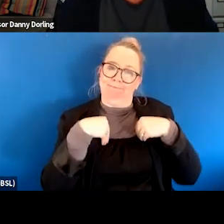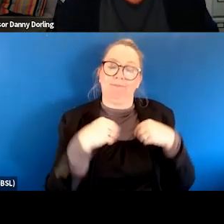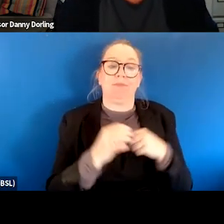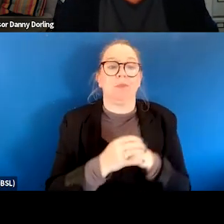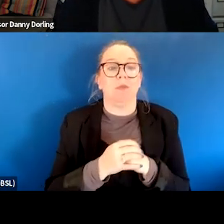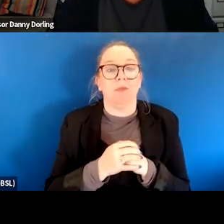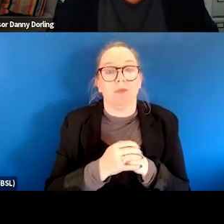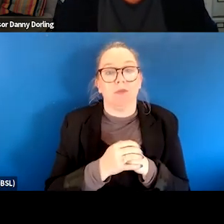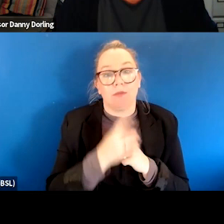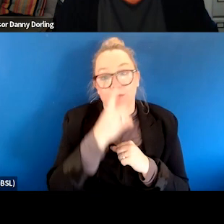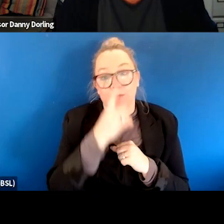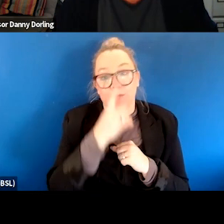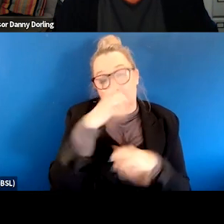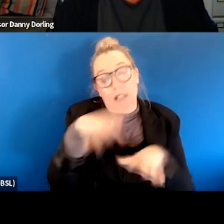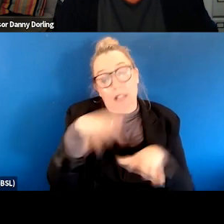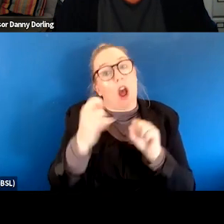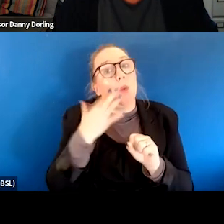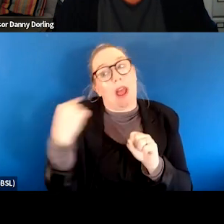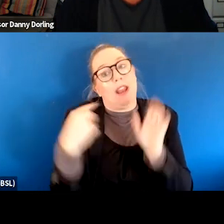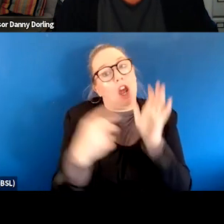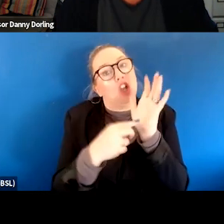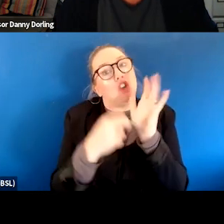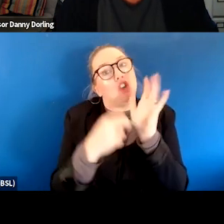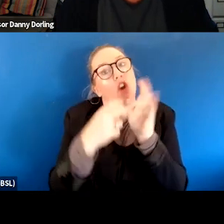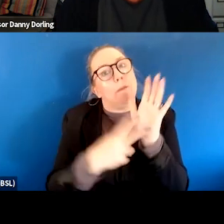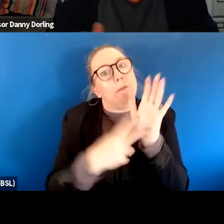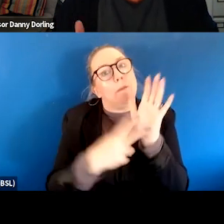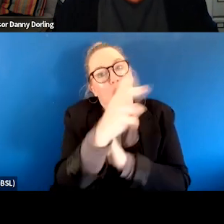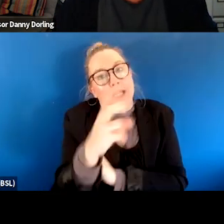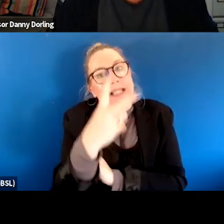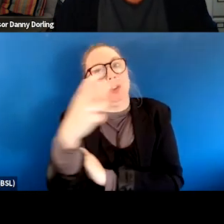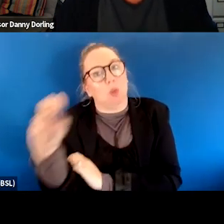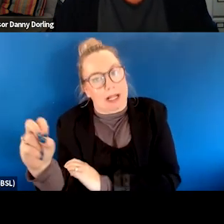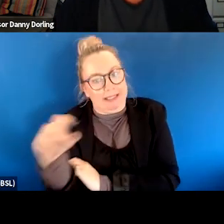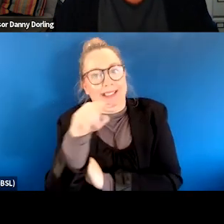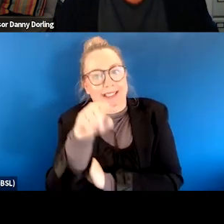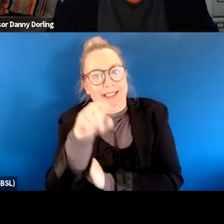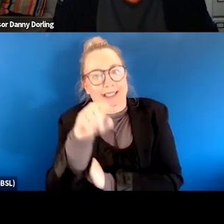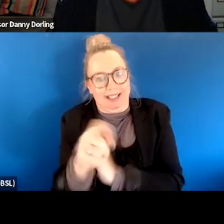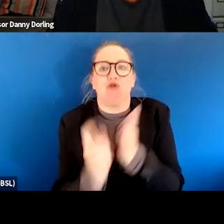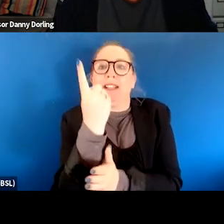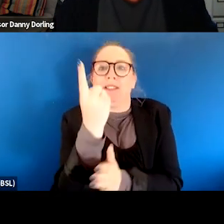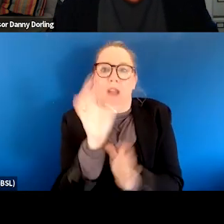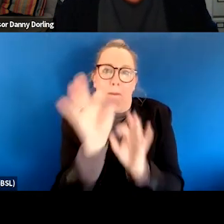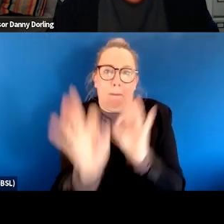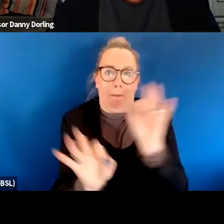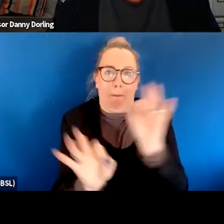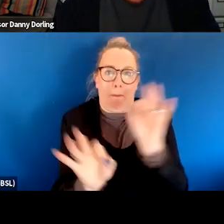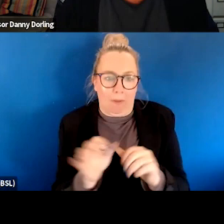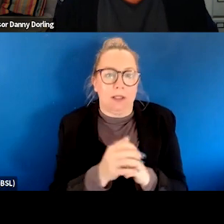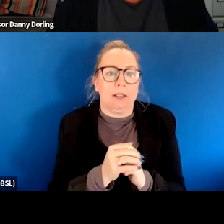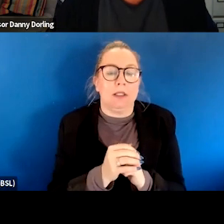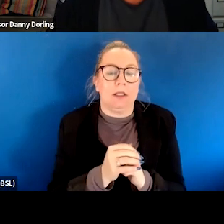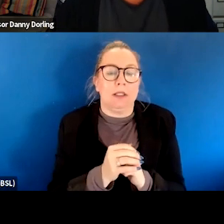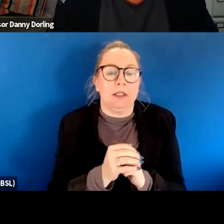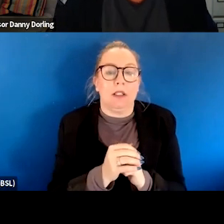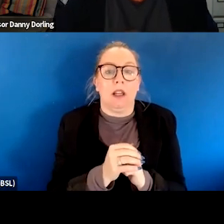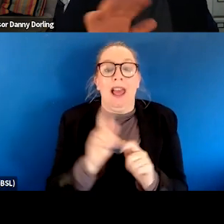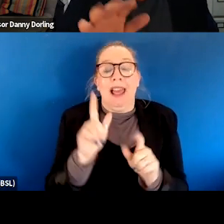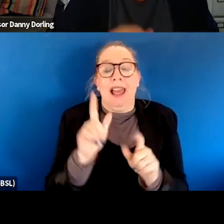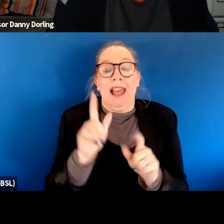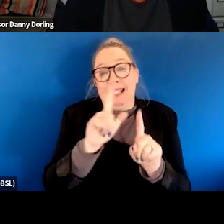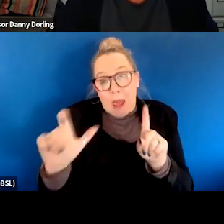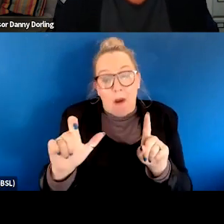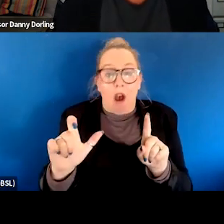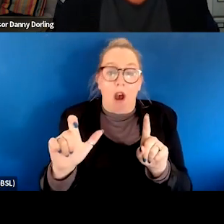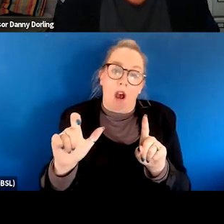areas in November 2020. And when wave 2 came in November and December 2020, you